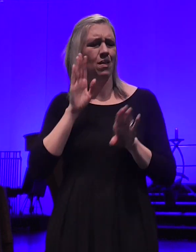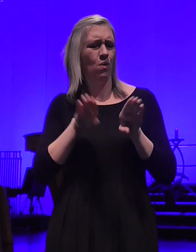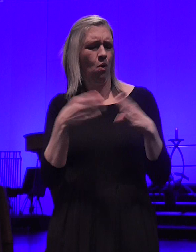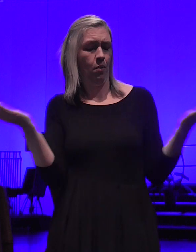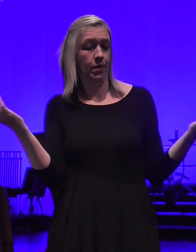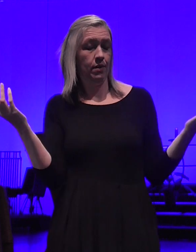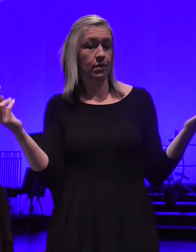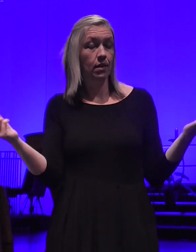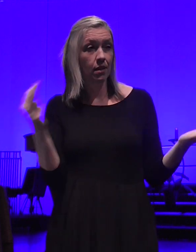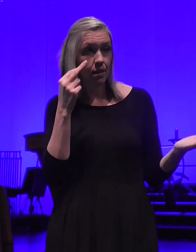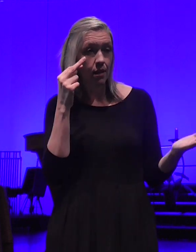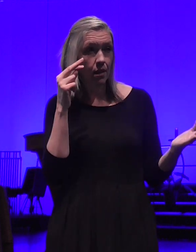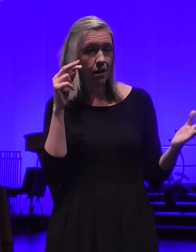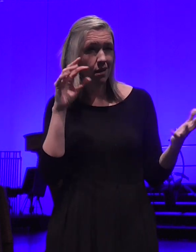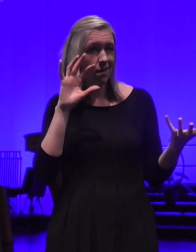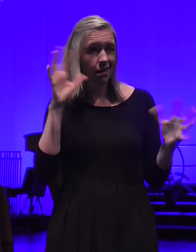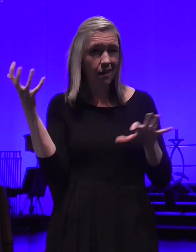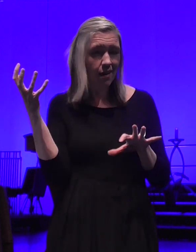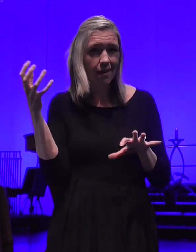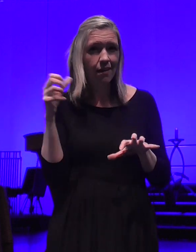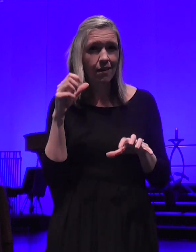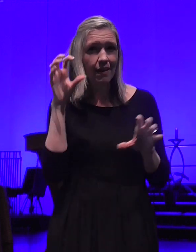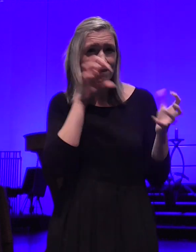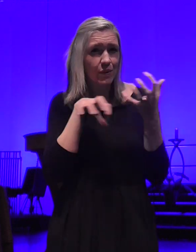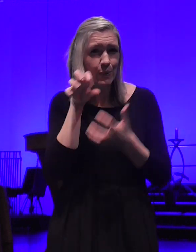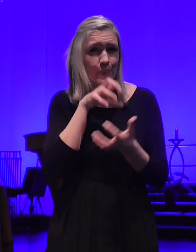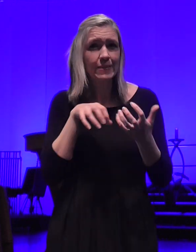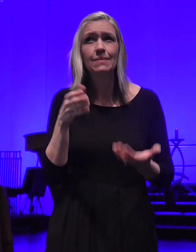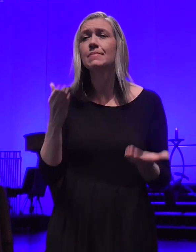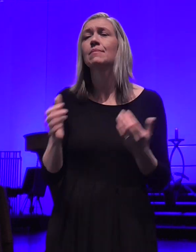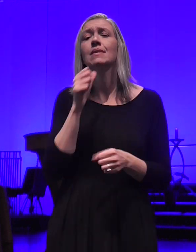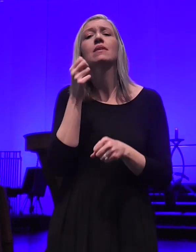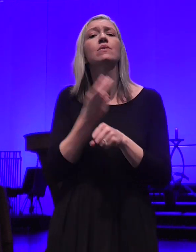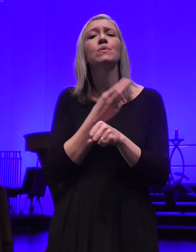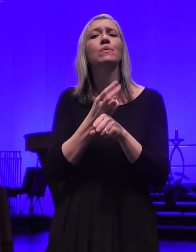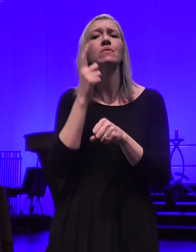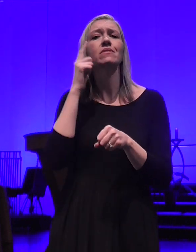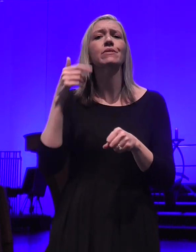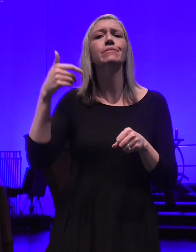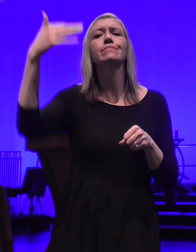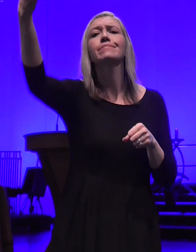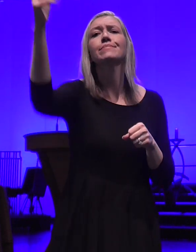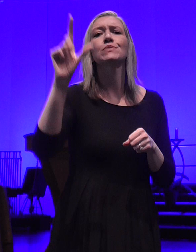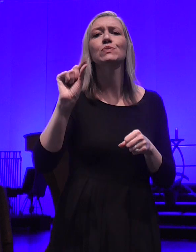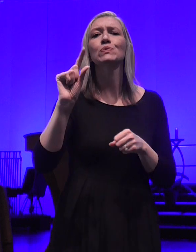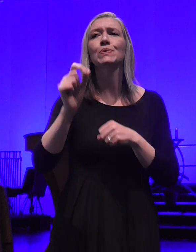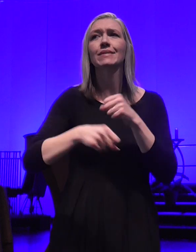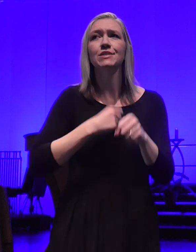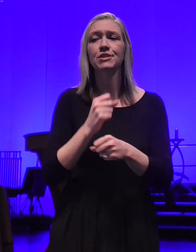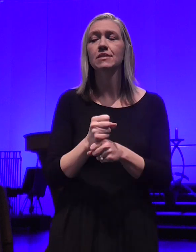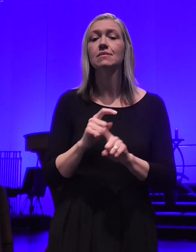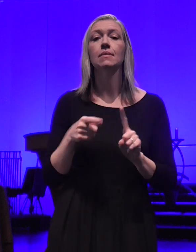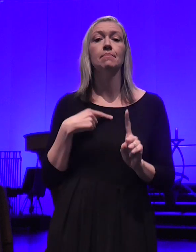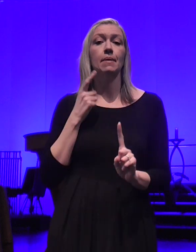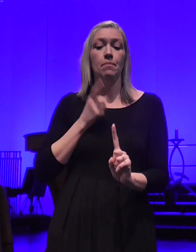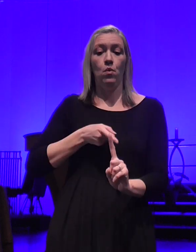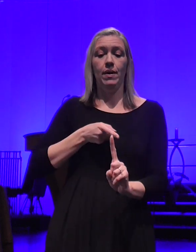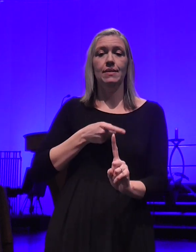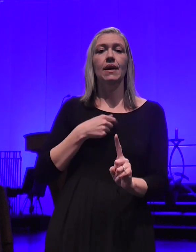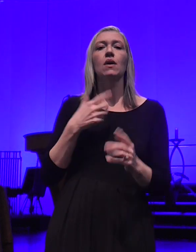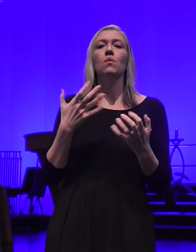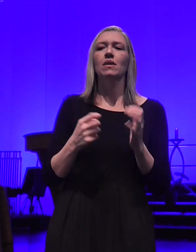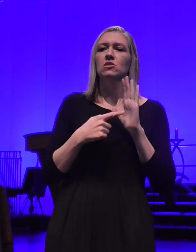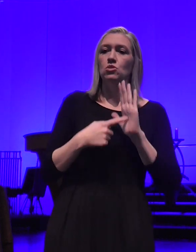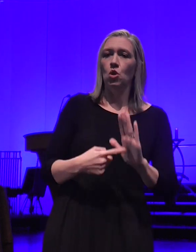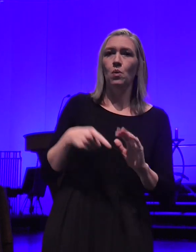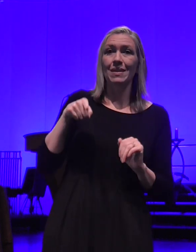of confusion. He may not use it for 20 years, but the point is to convey to him how thoughtful and